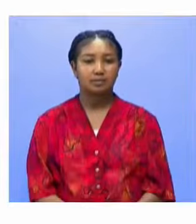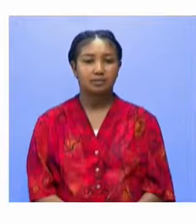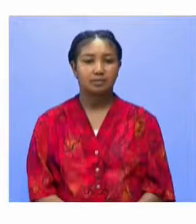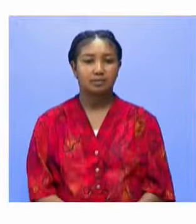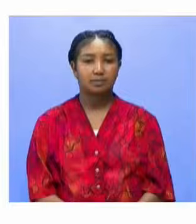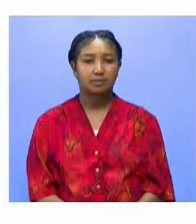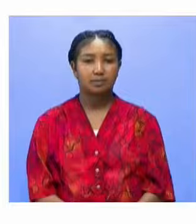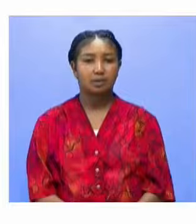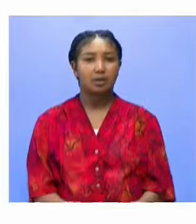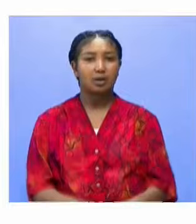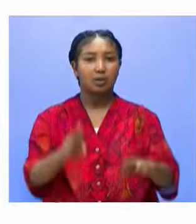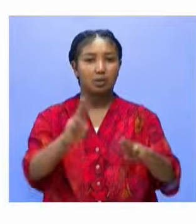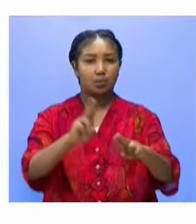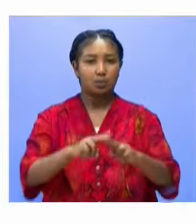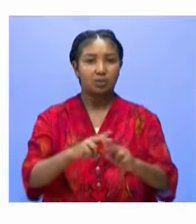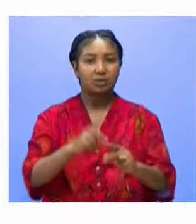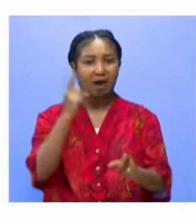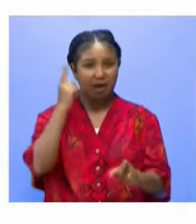the appropriate